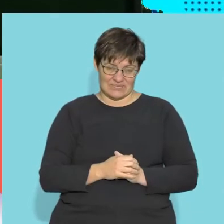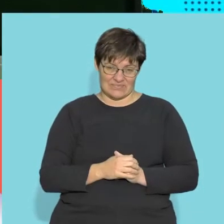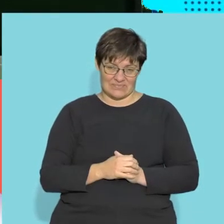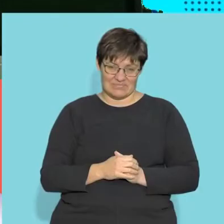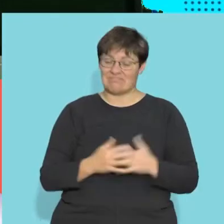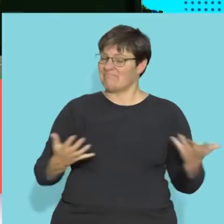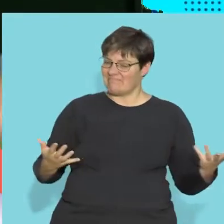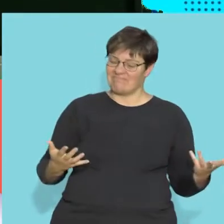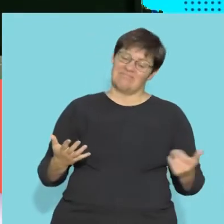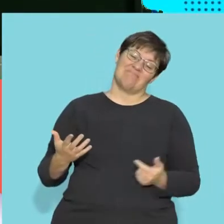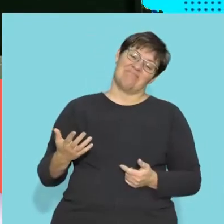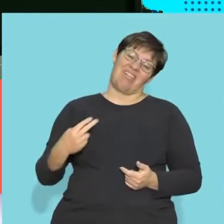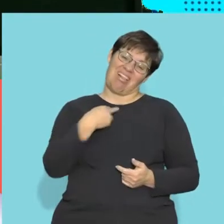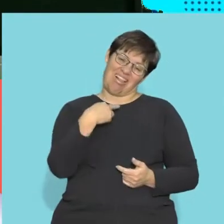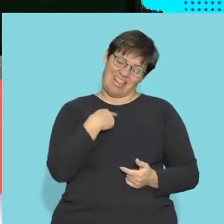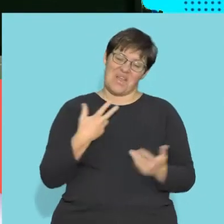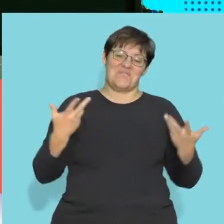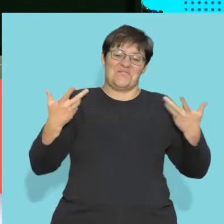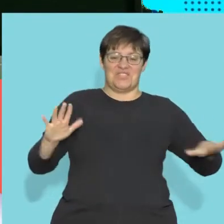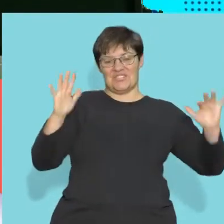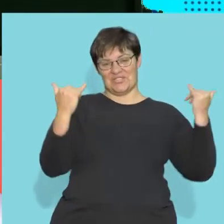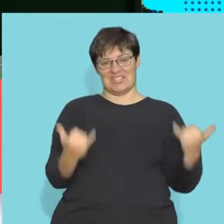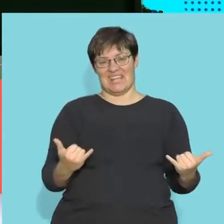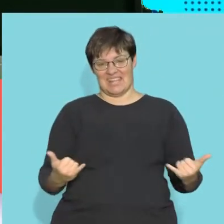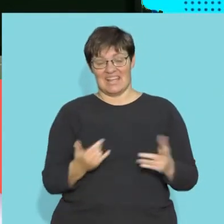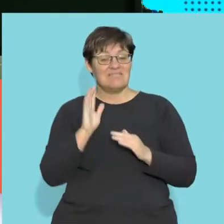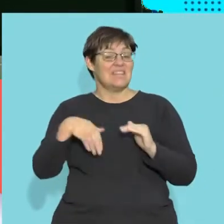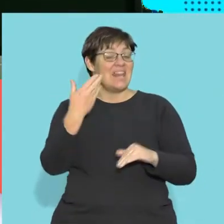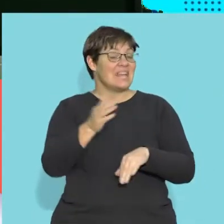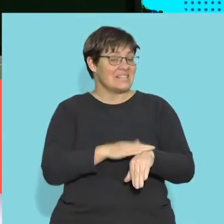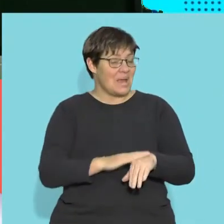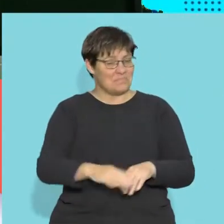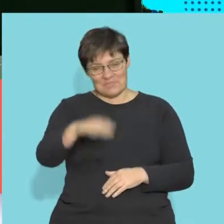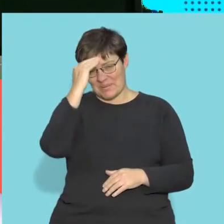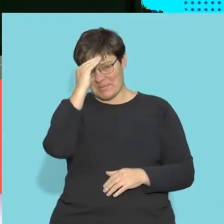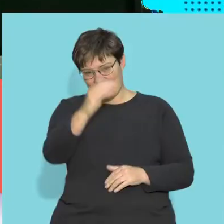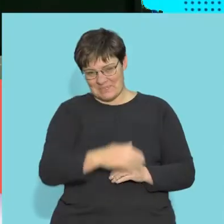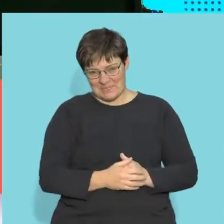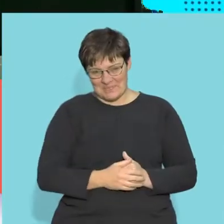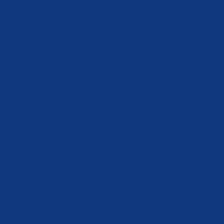afraid that's all we have time for today. Until next time, cheerio, bye.